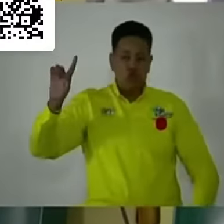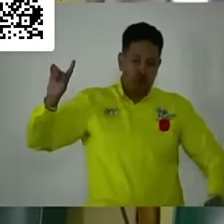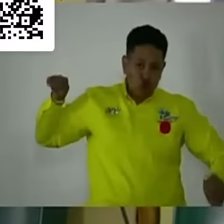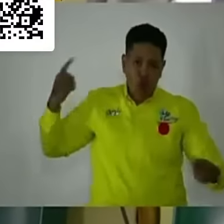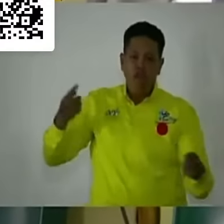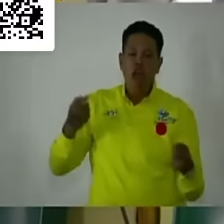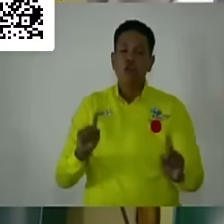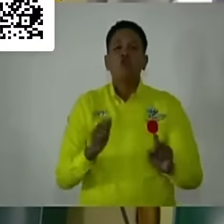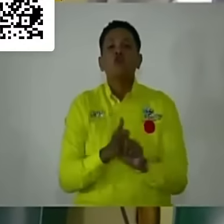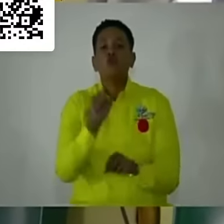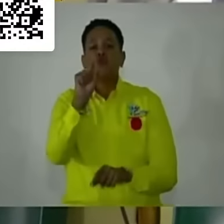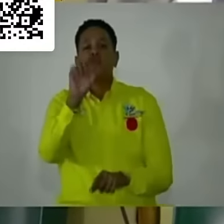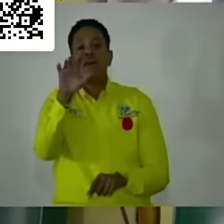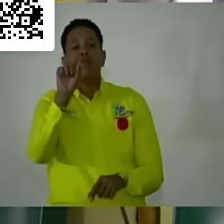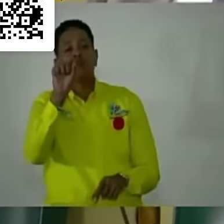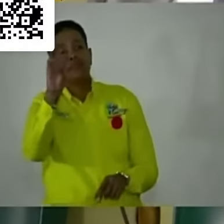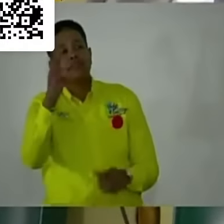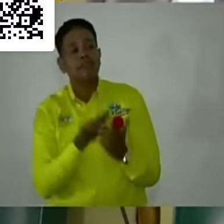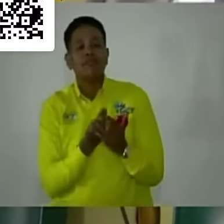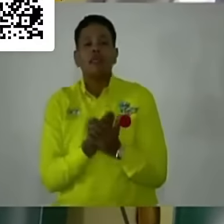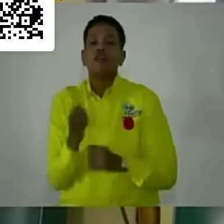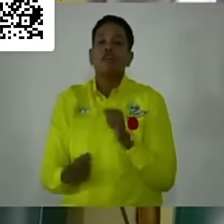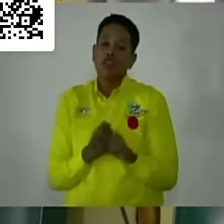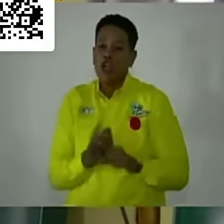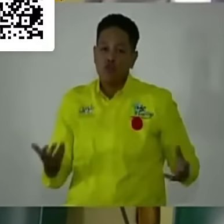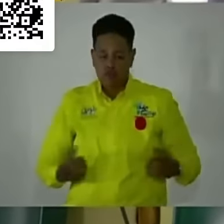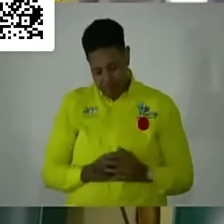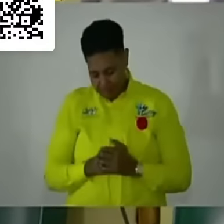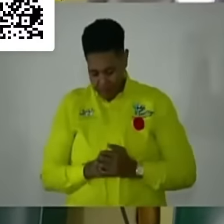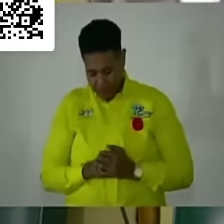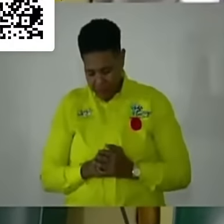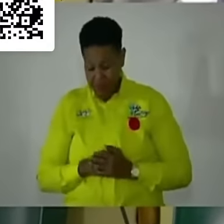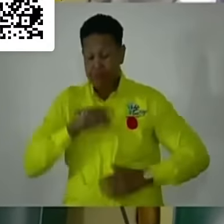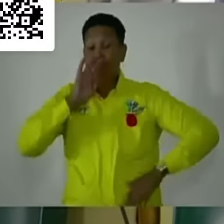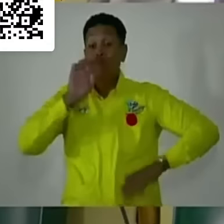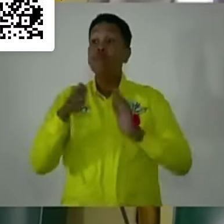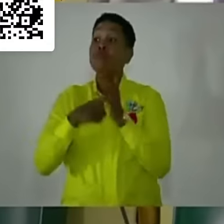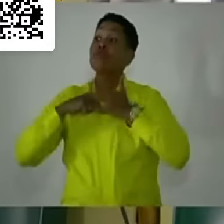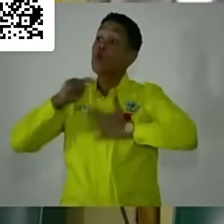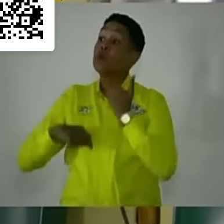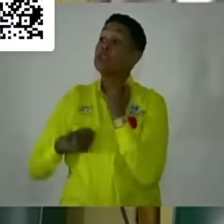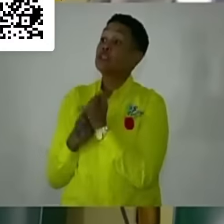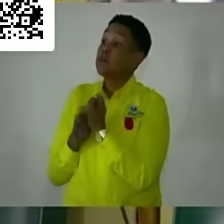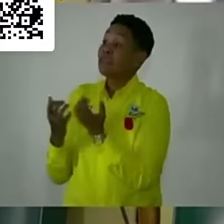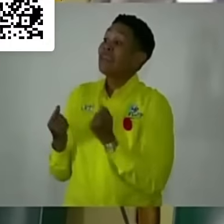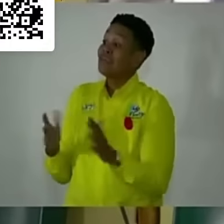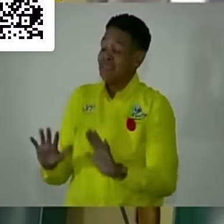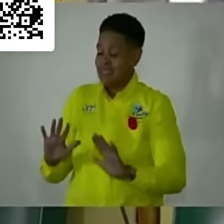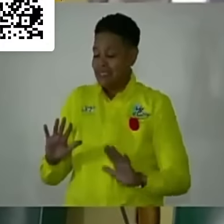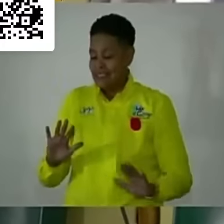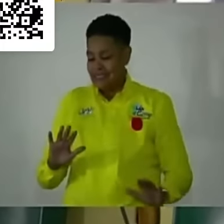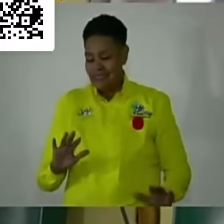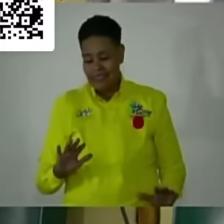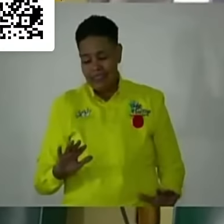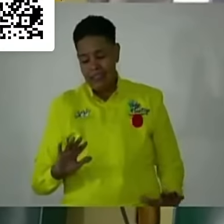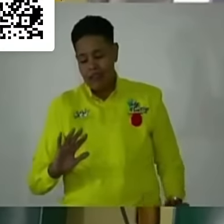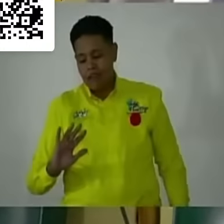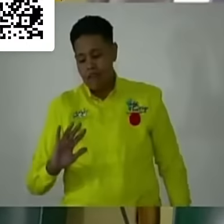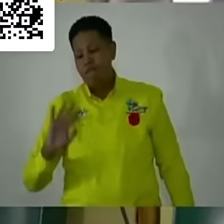the 2025-26 financial year. The requested support of $400